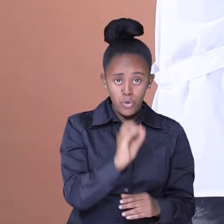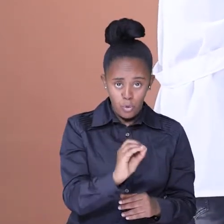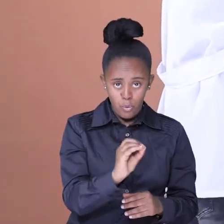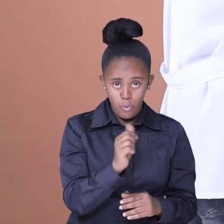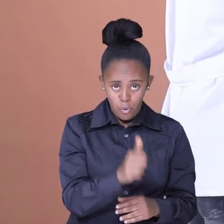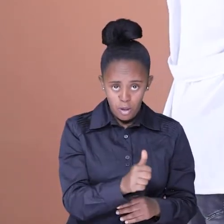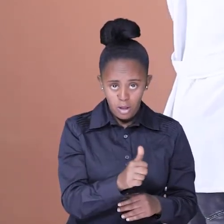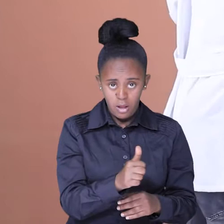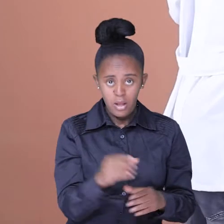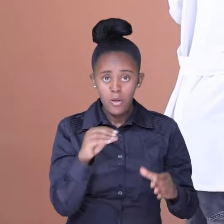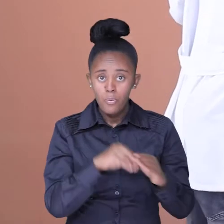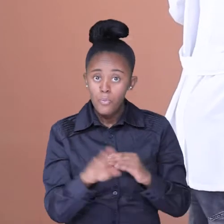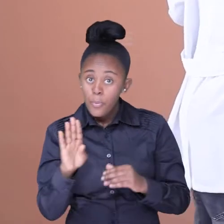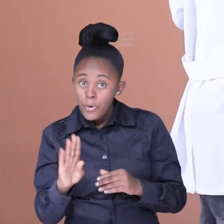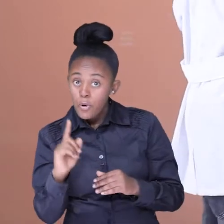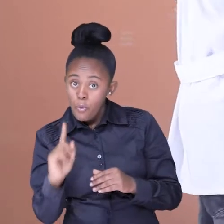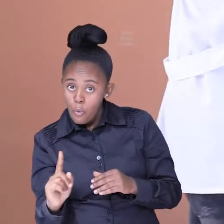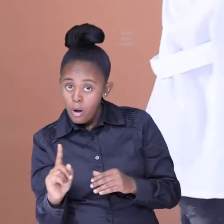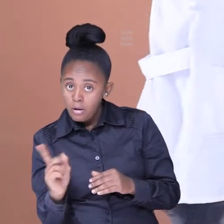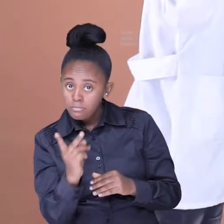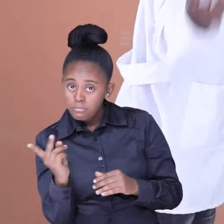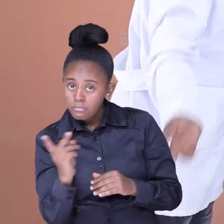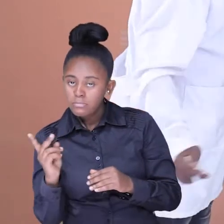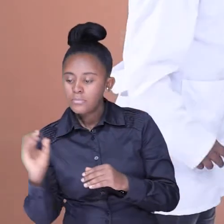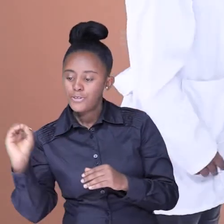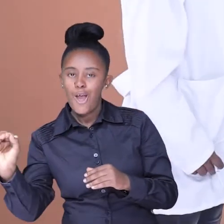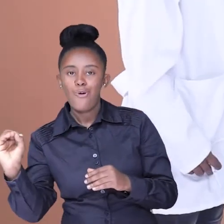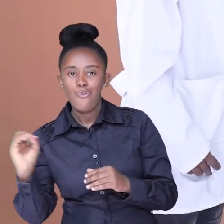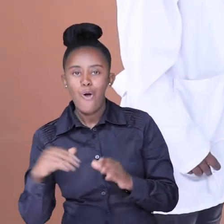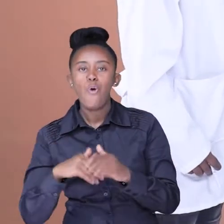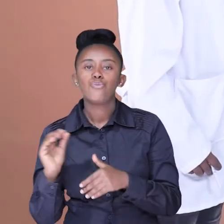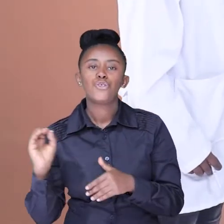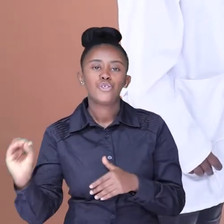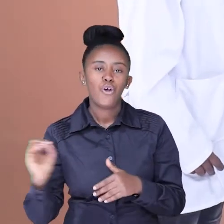A, input at B is 1, the output is 0.